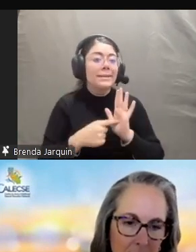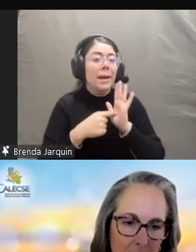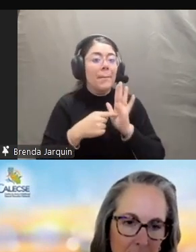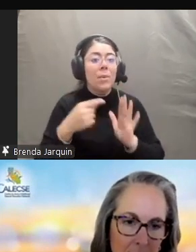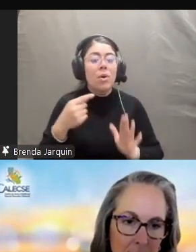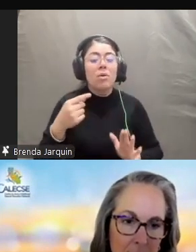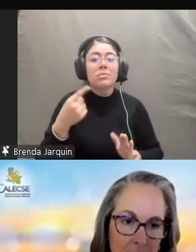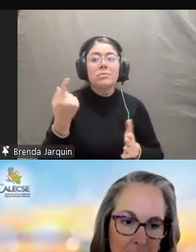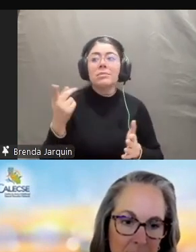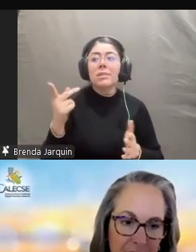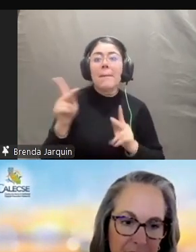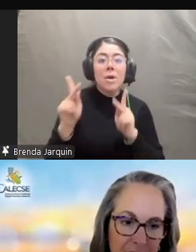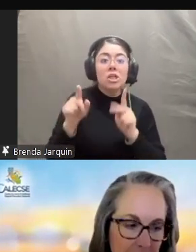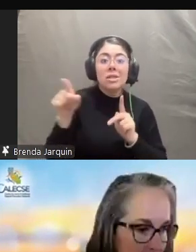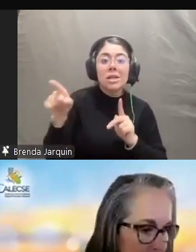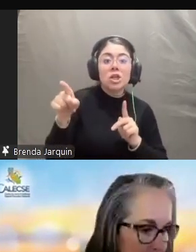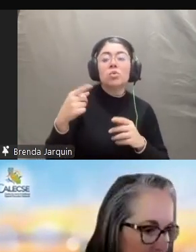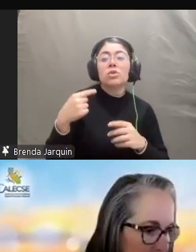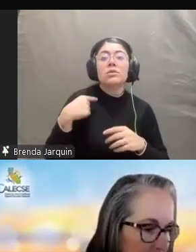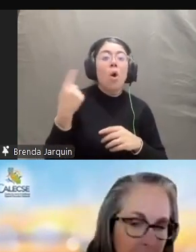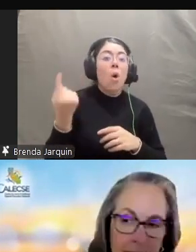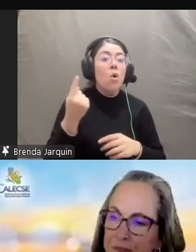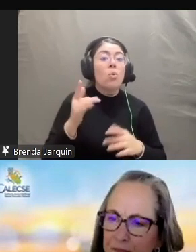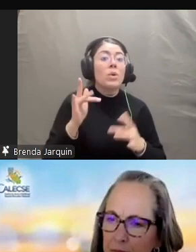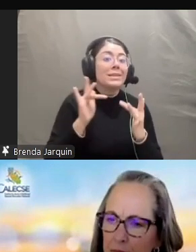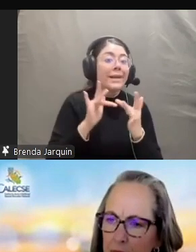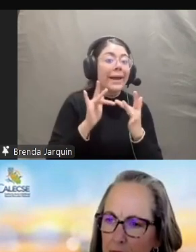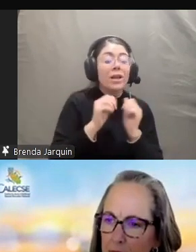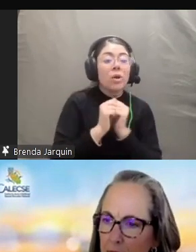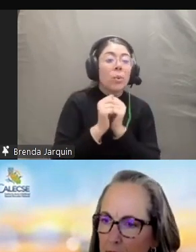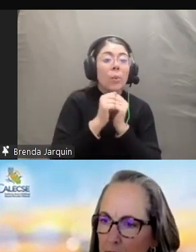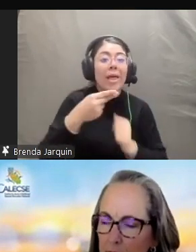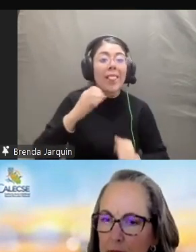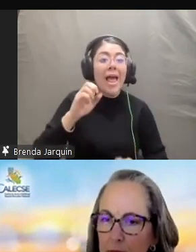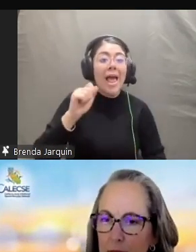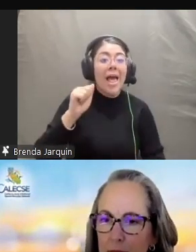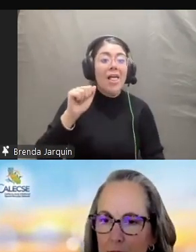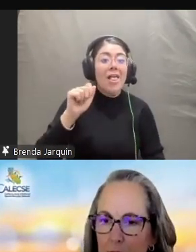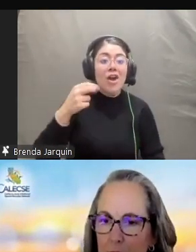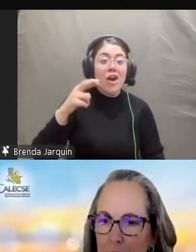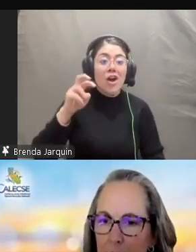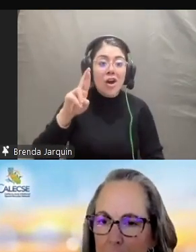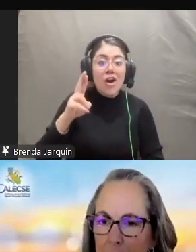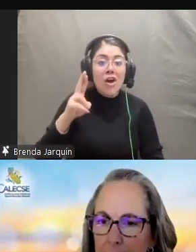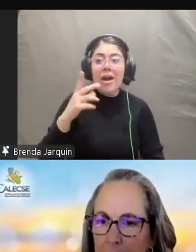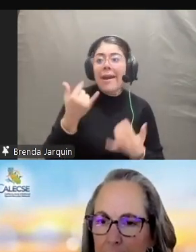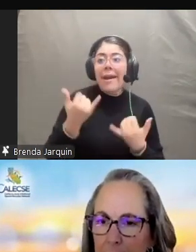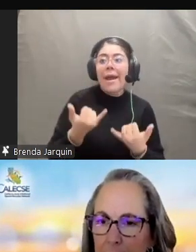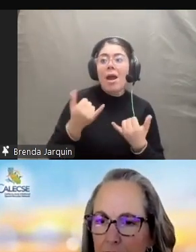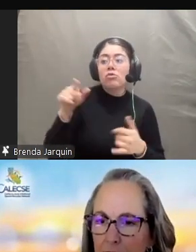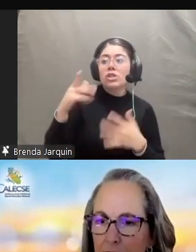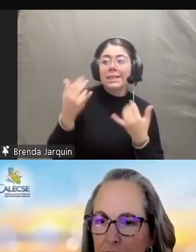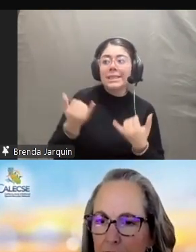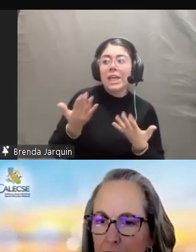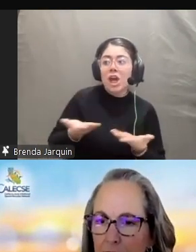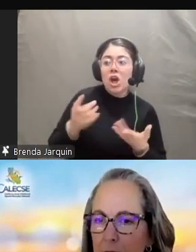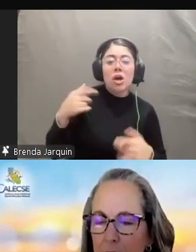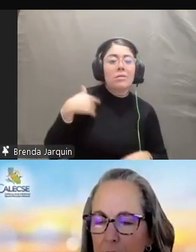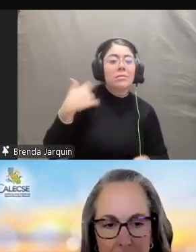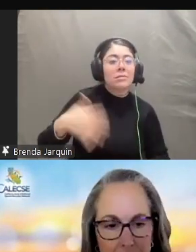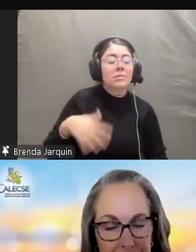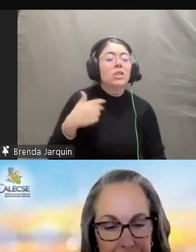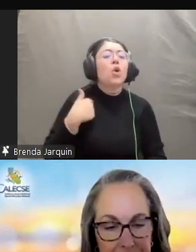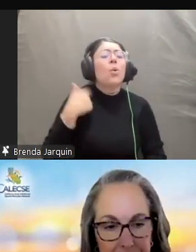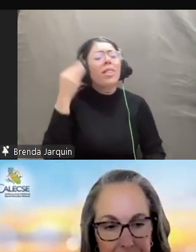So referrals were getting delayed. So thinking through some of that communication of having more generic emails that then the LEA can